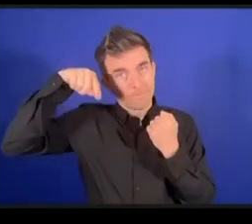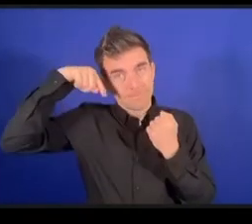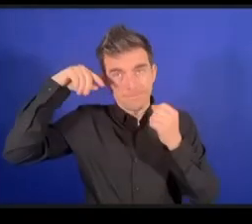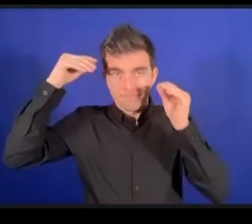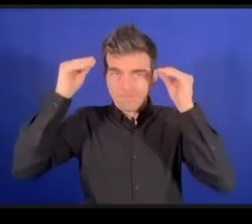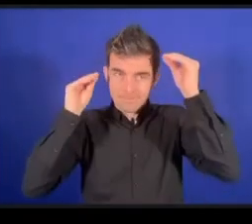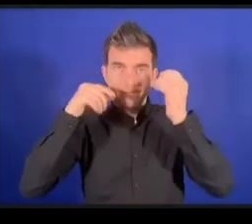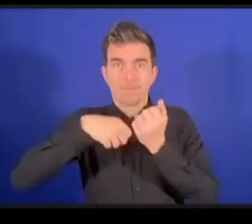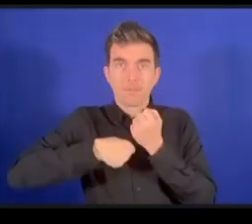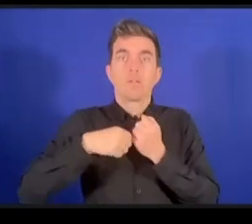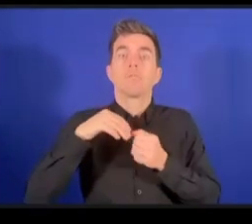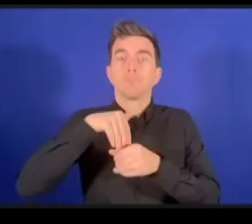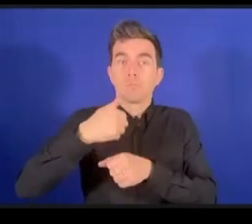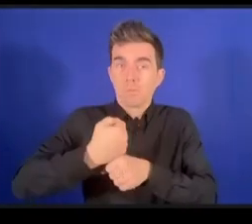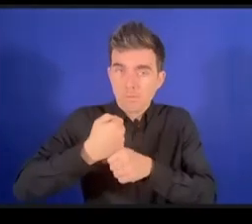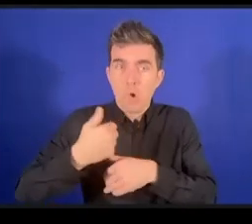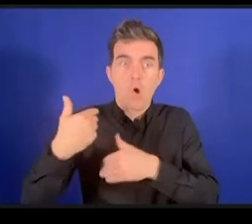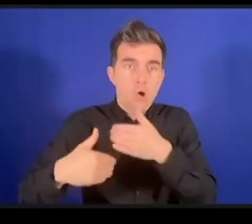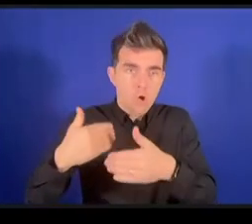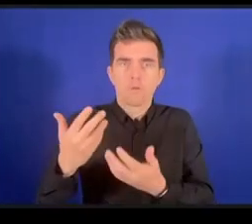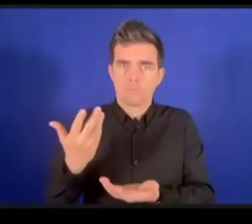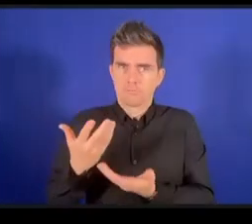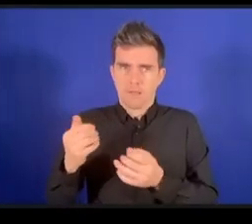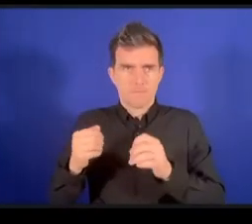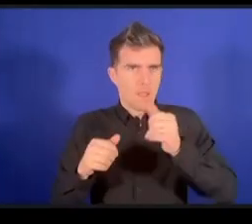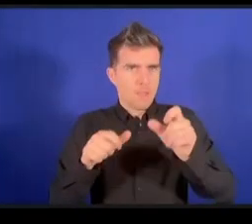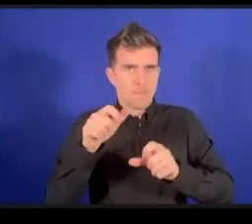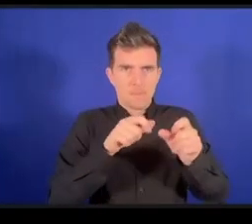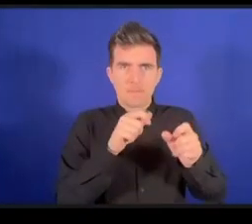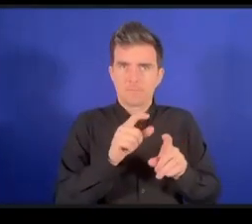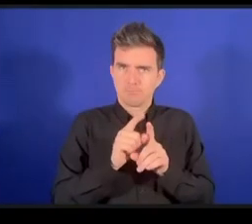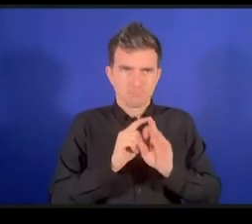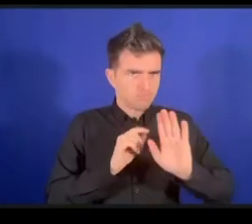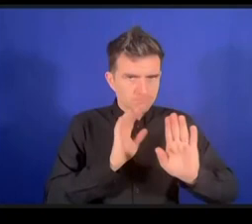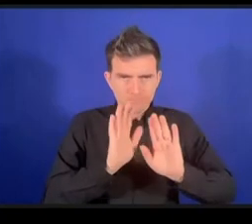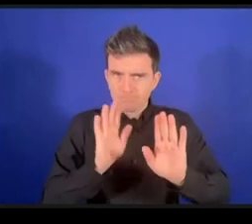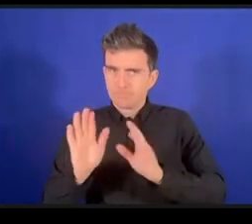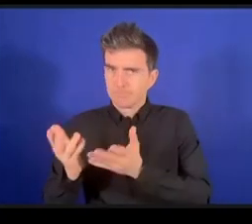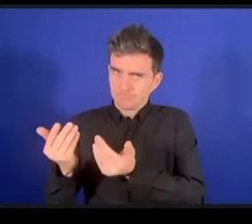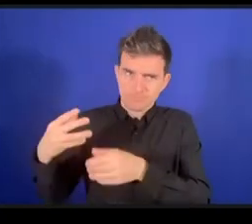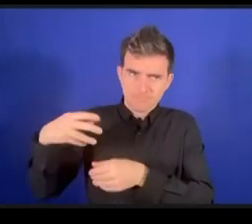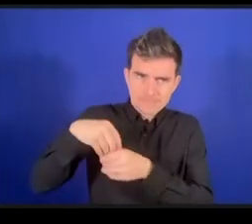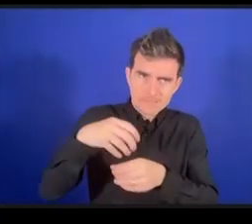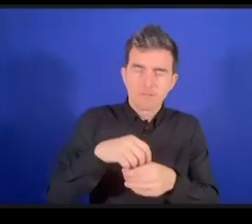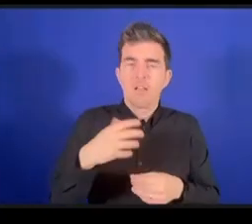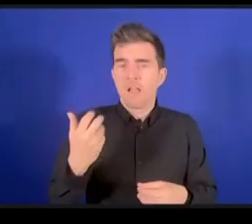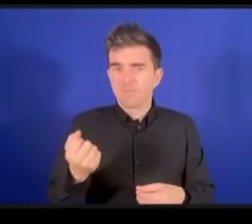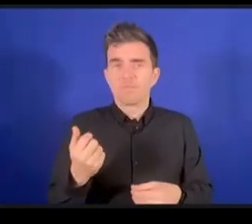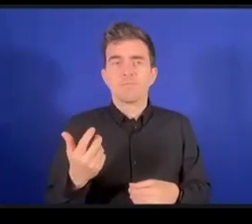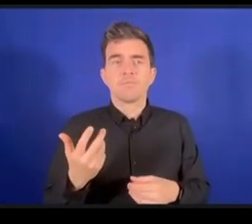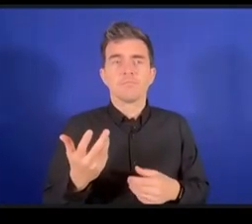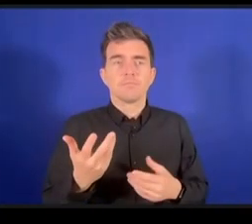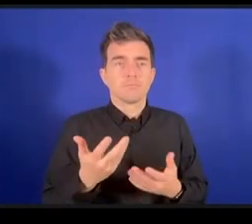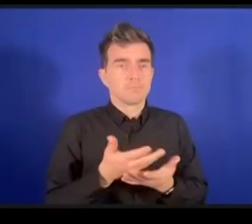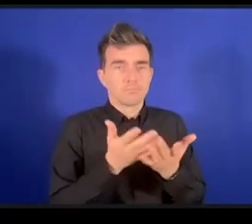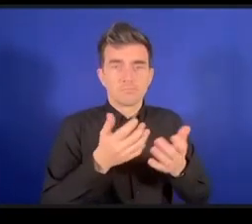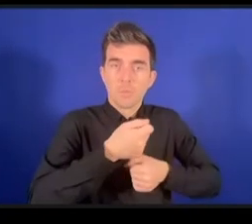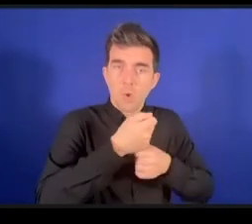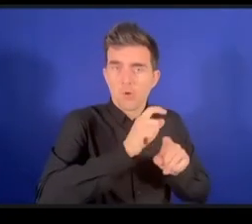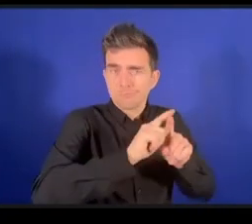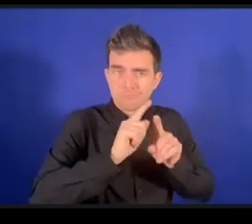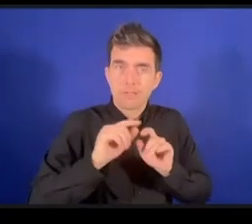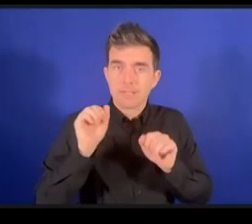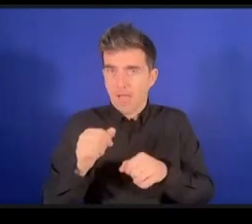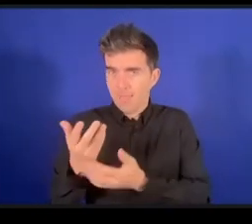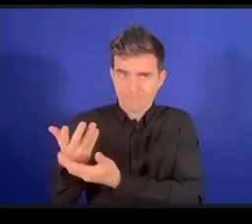or colleagues, juniors, seniors, they would know of that you are there and you have the requirements. On the other